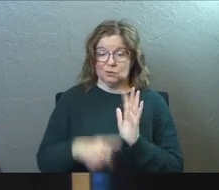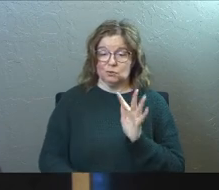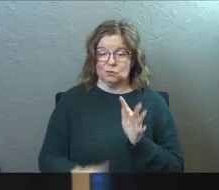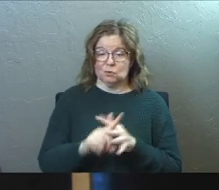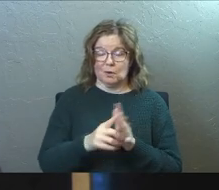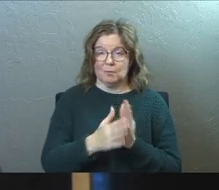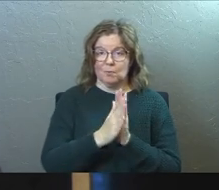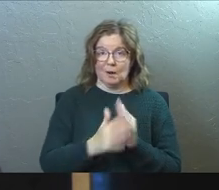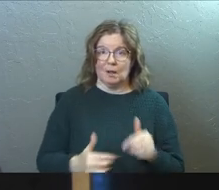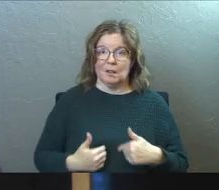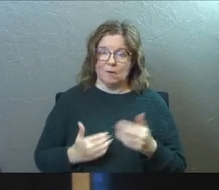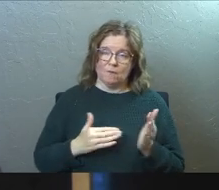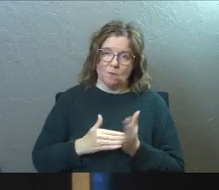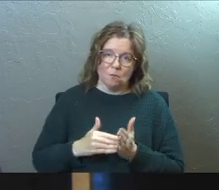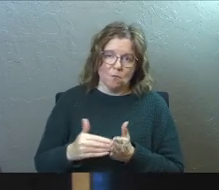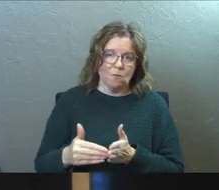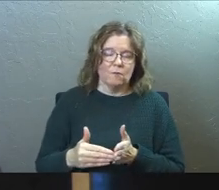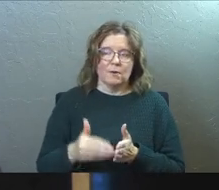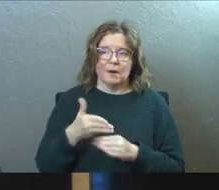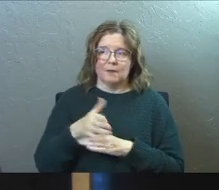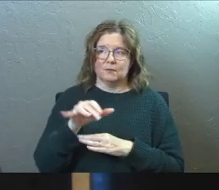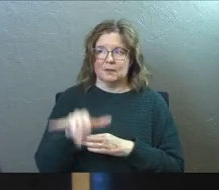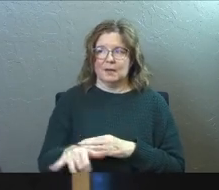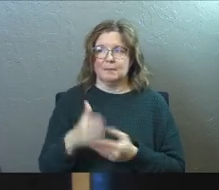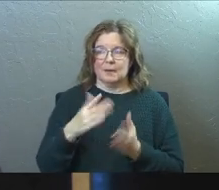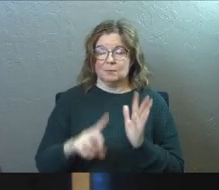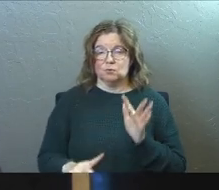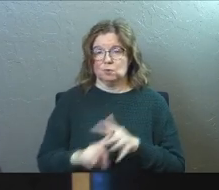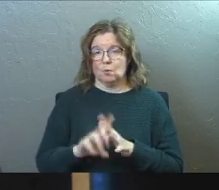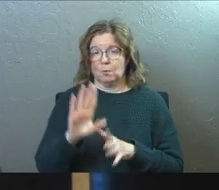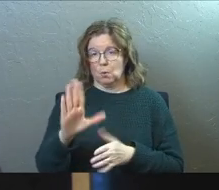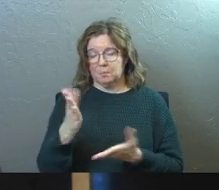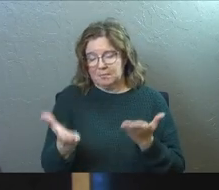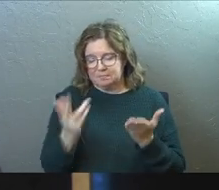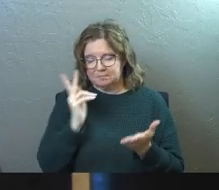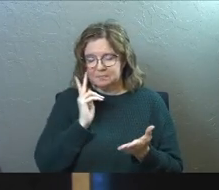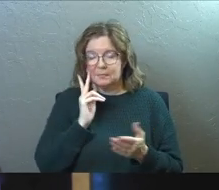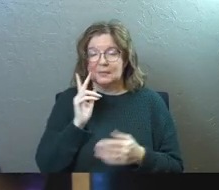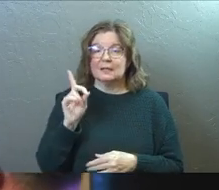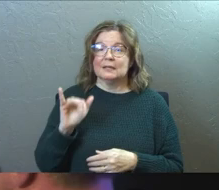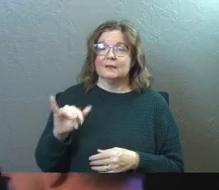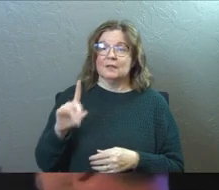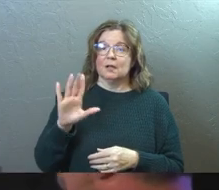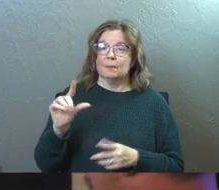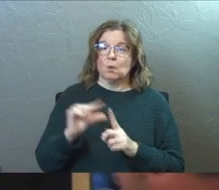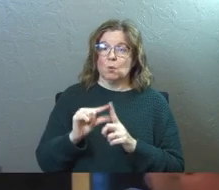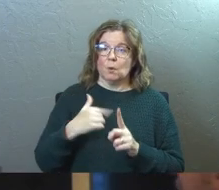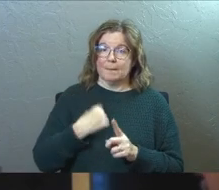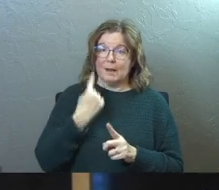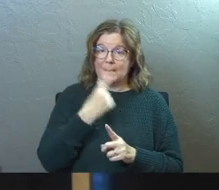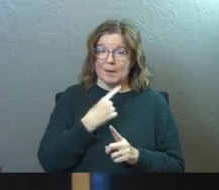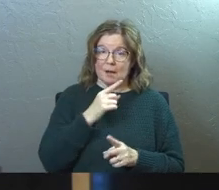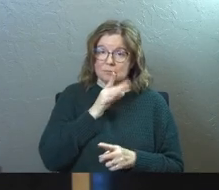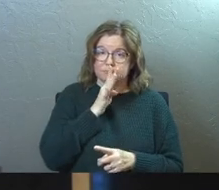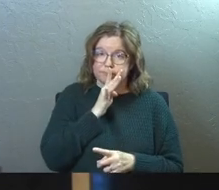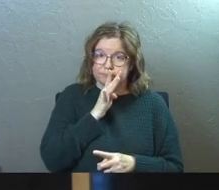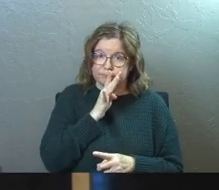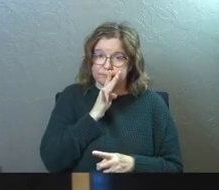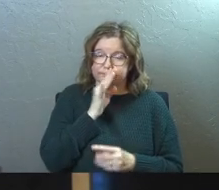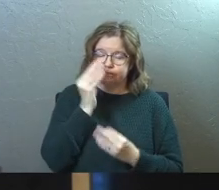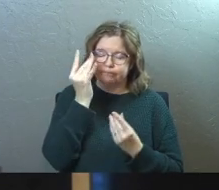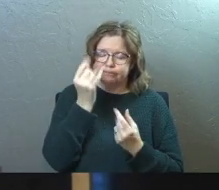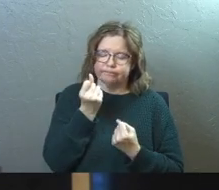showed up in my prayer life so often after that, and maybe it'll show up in yours. But David says, "May the words of my mouth and